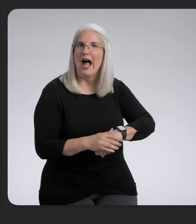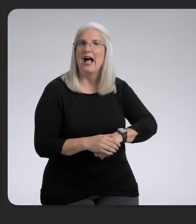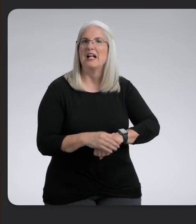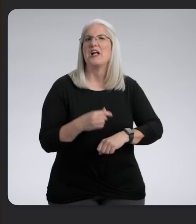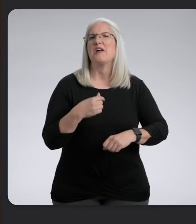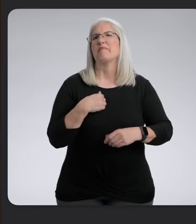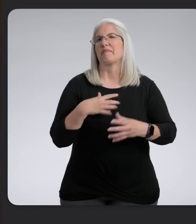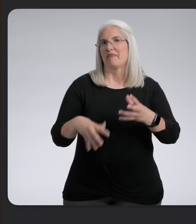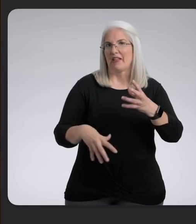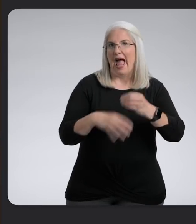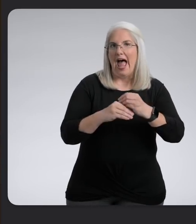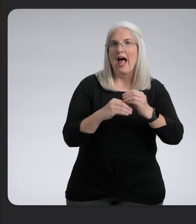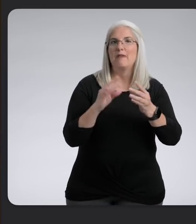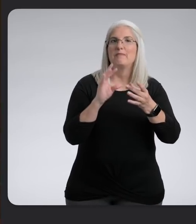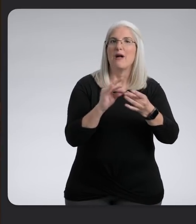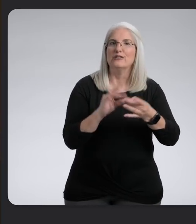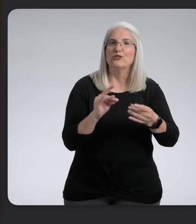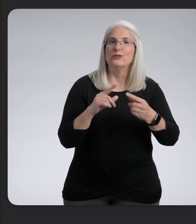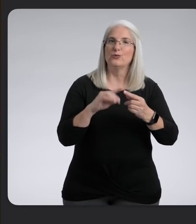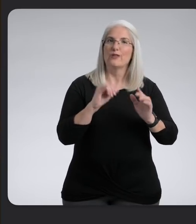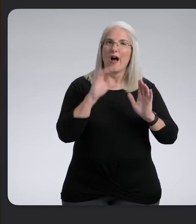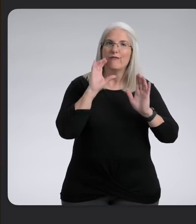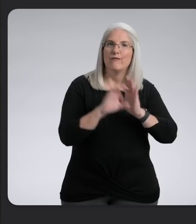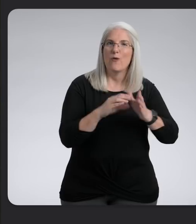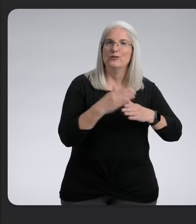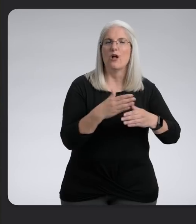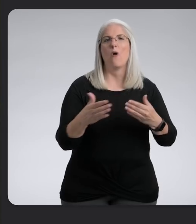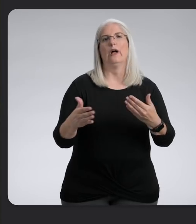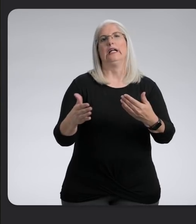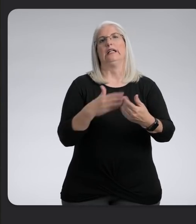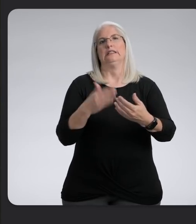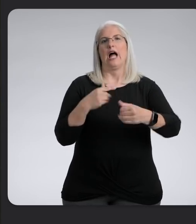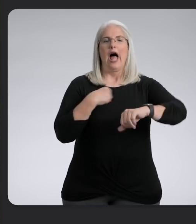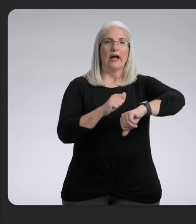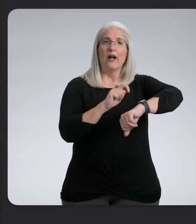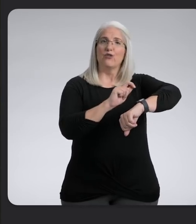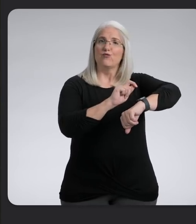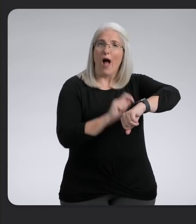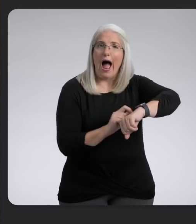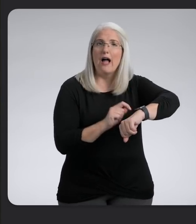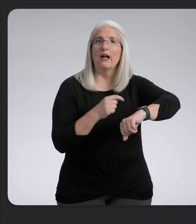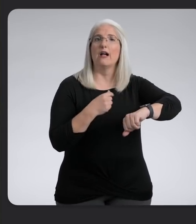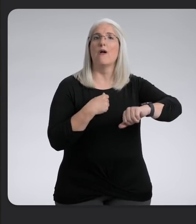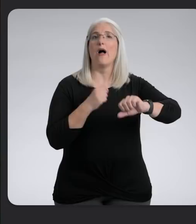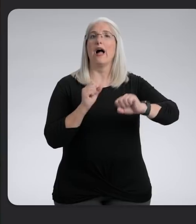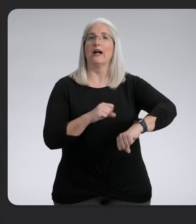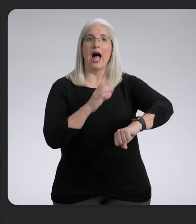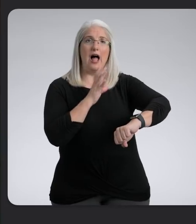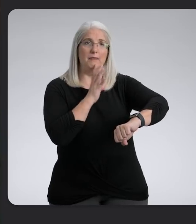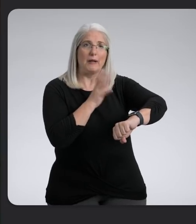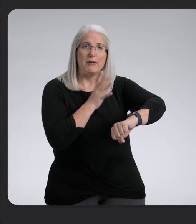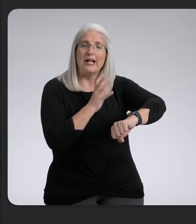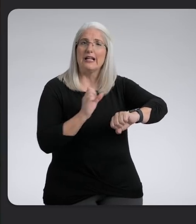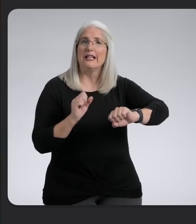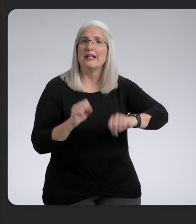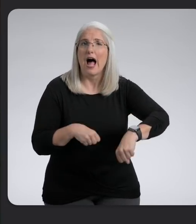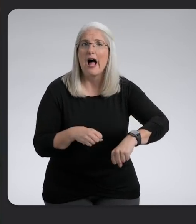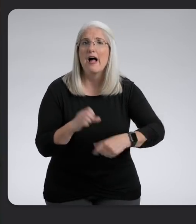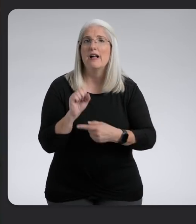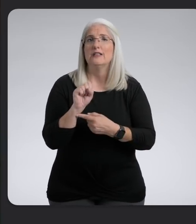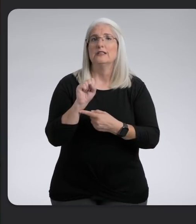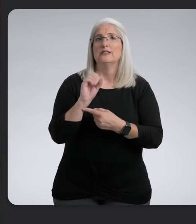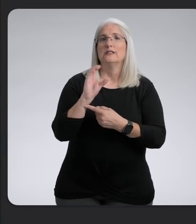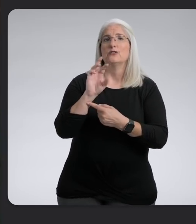to show you that we've made it even easier to compose a message. We can now dictate, scribble, and add emojis in the same